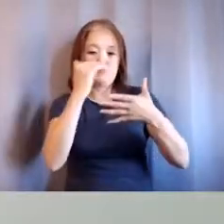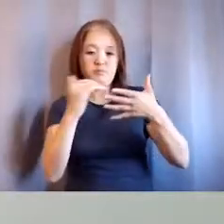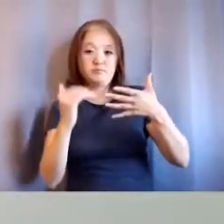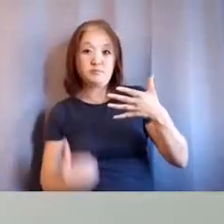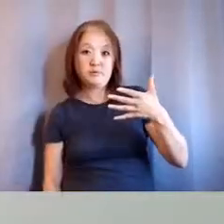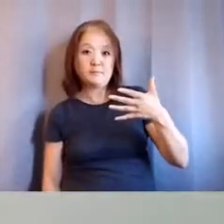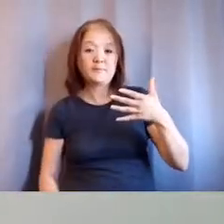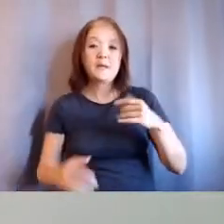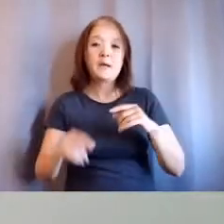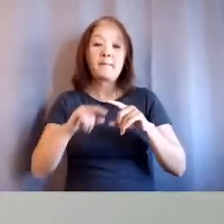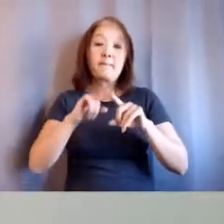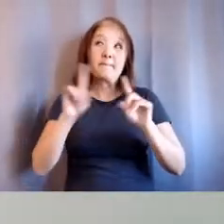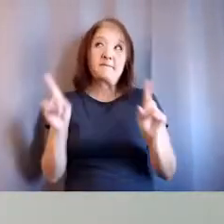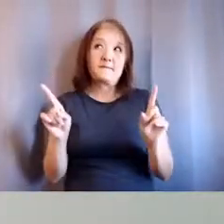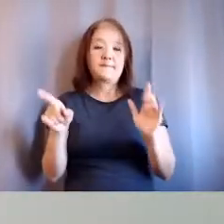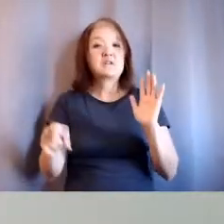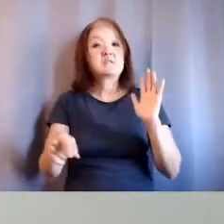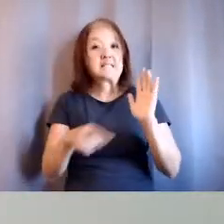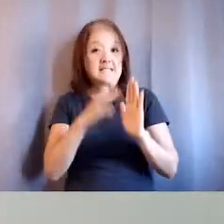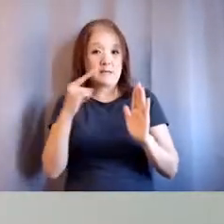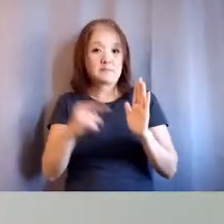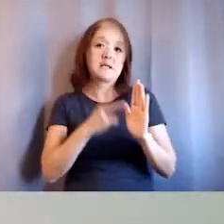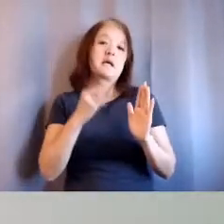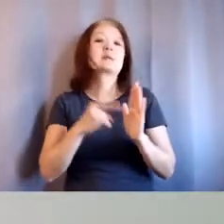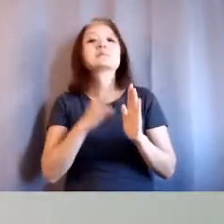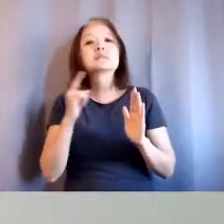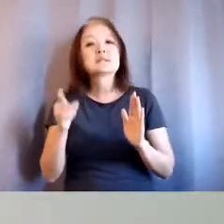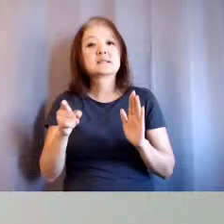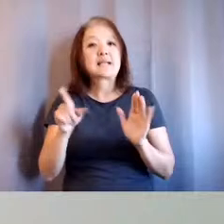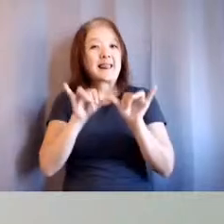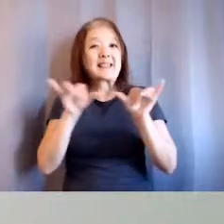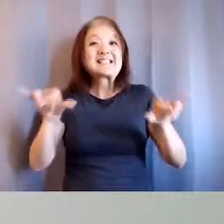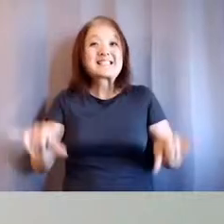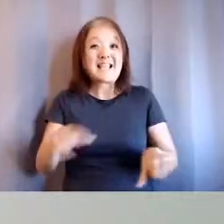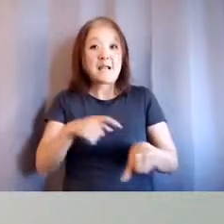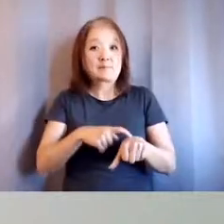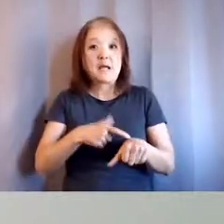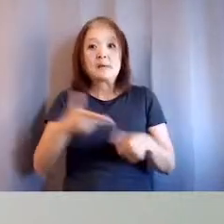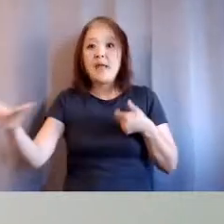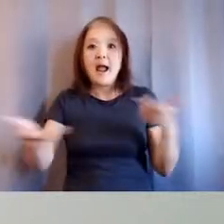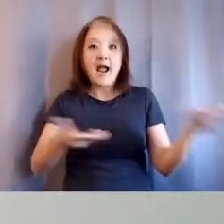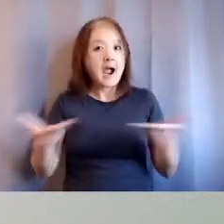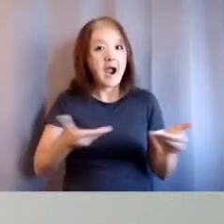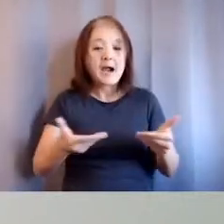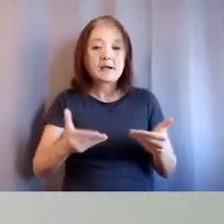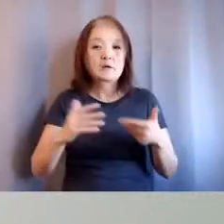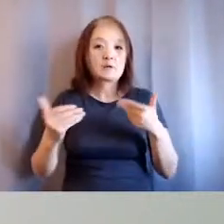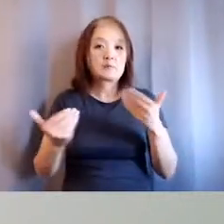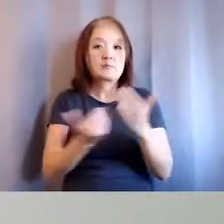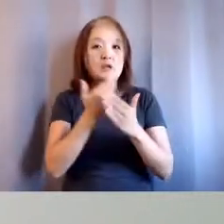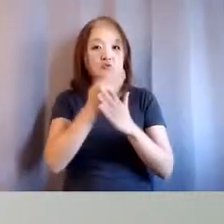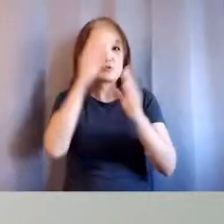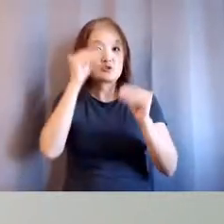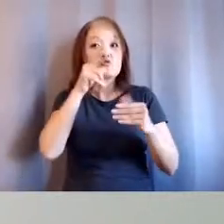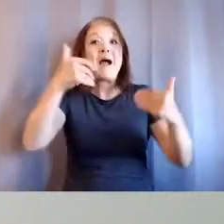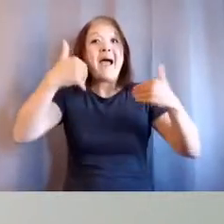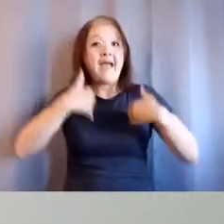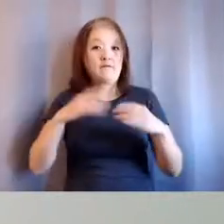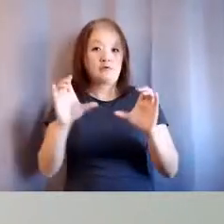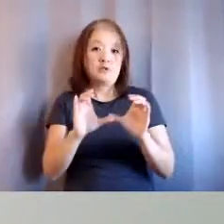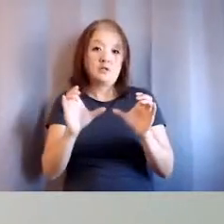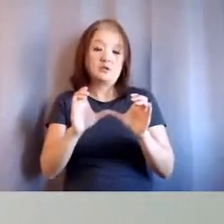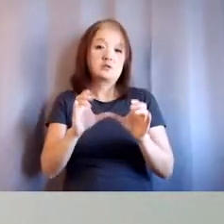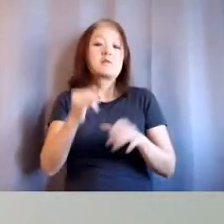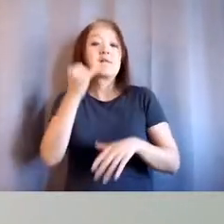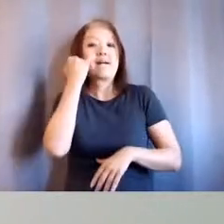However, sometimes they are also simultaneously hiring brand new hires who have a teacher credential. So sometimes they're, if they